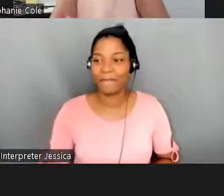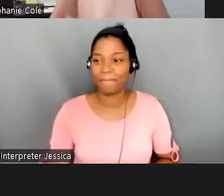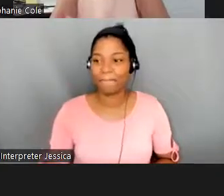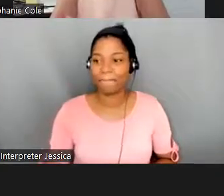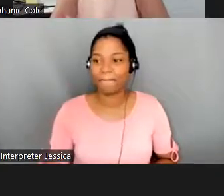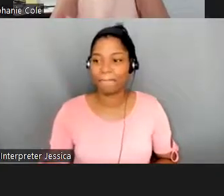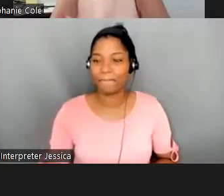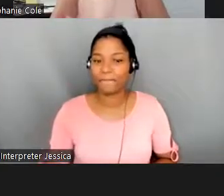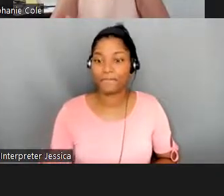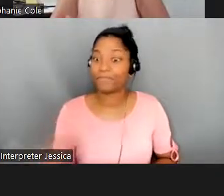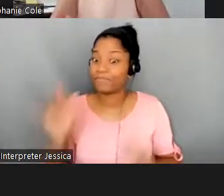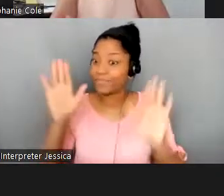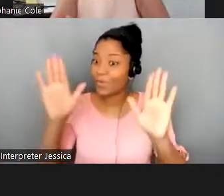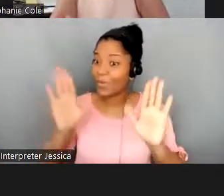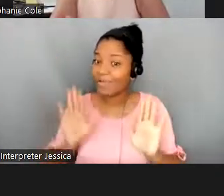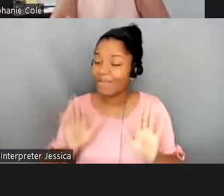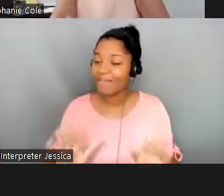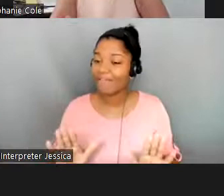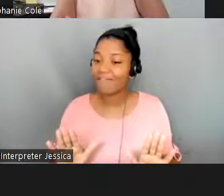That's terrific.